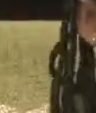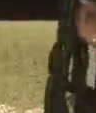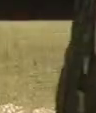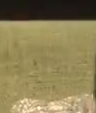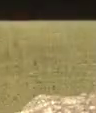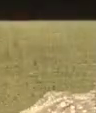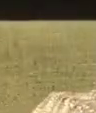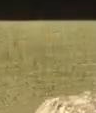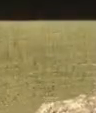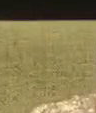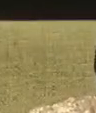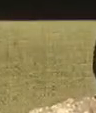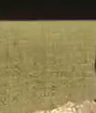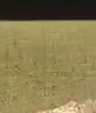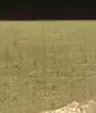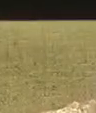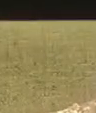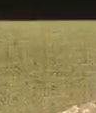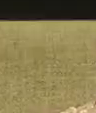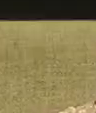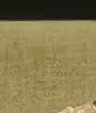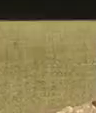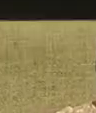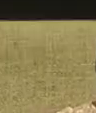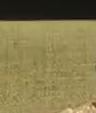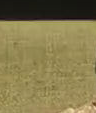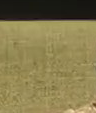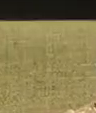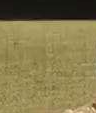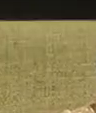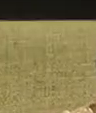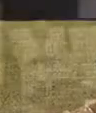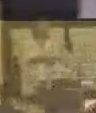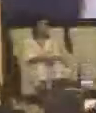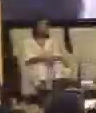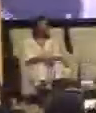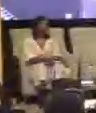in. Mr. K.